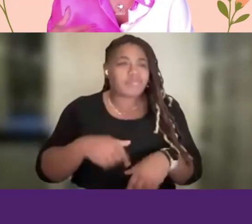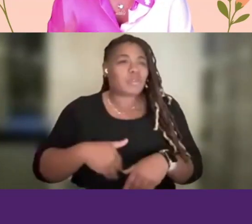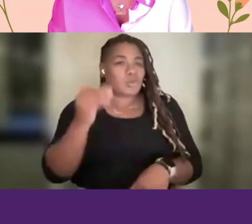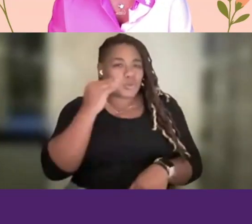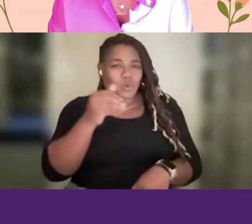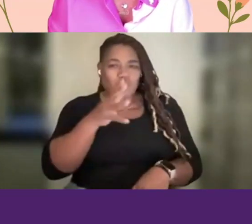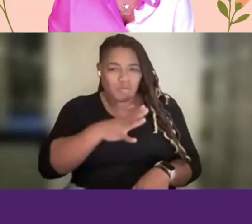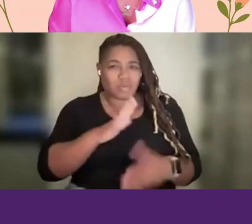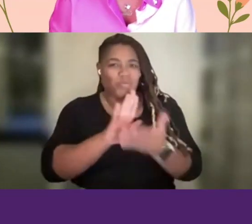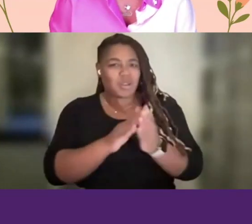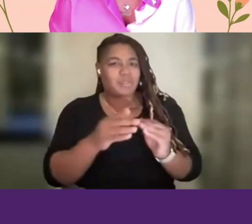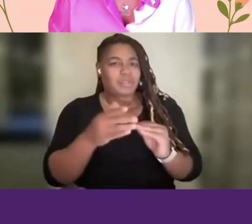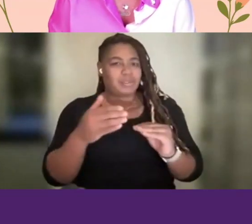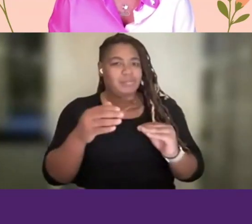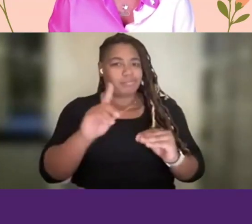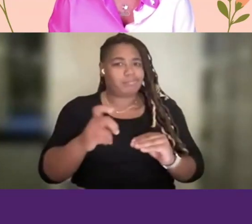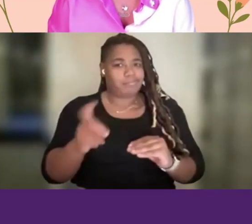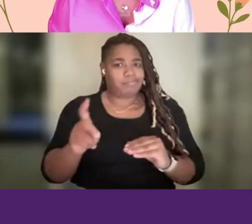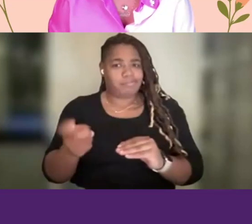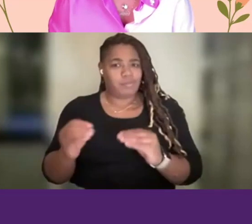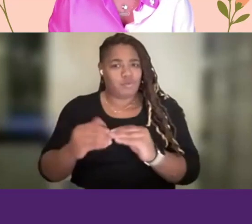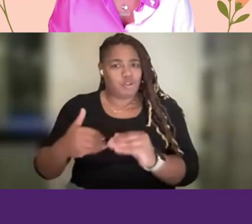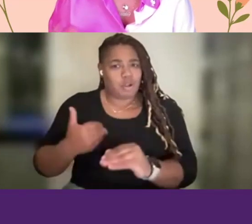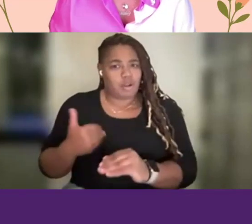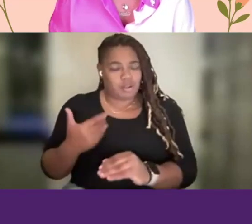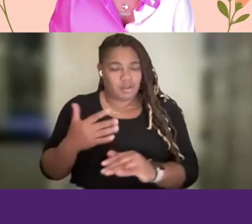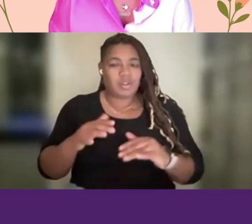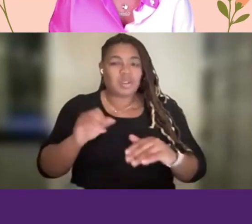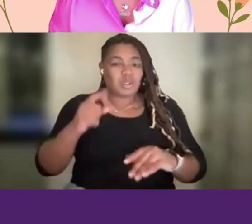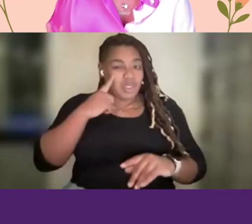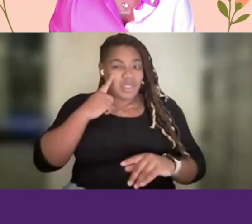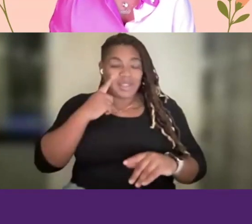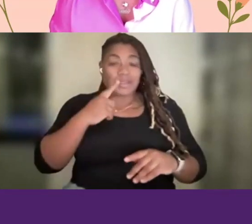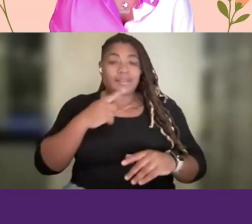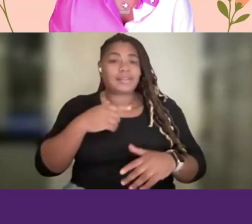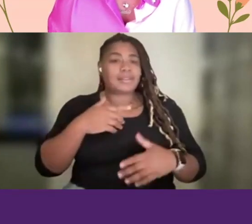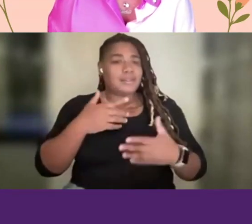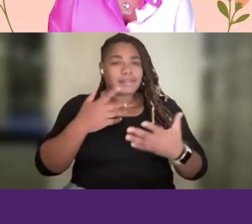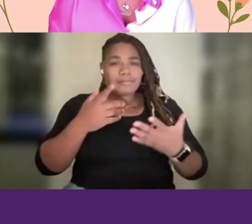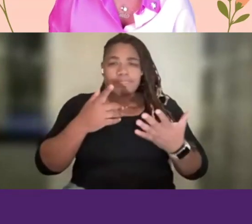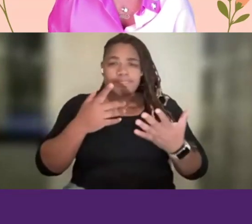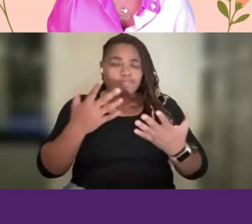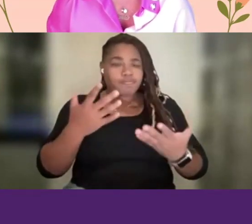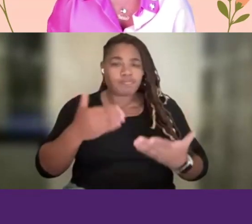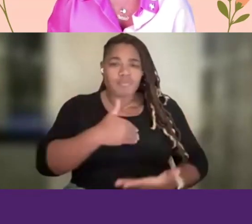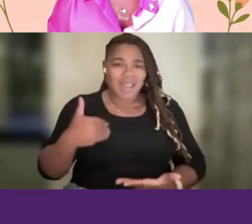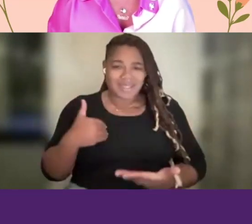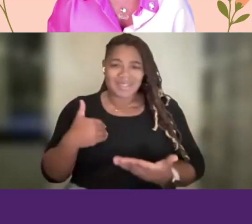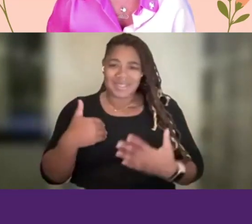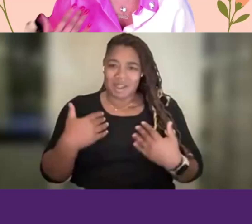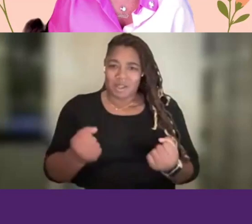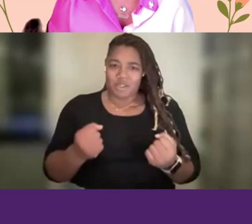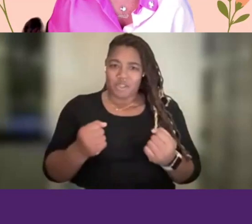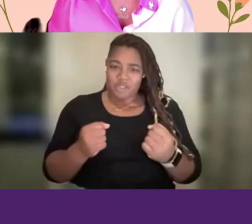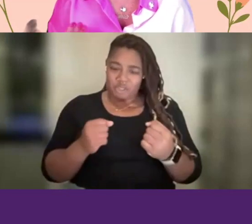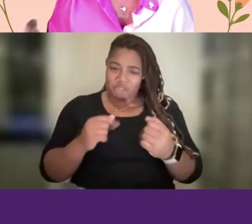and younger ages. So I think understanding your breast health at an early age is essential. I had the opportunity